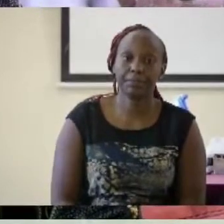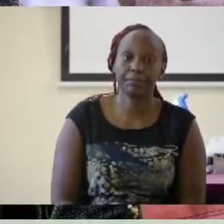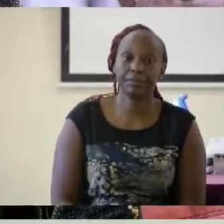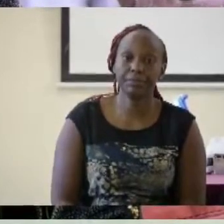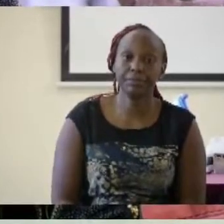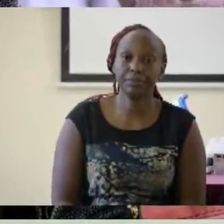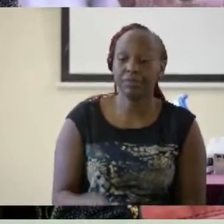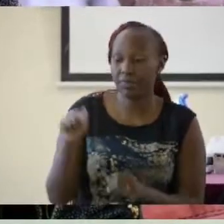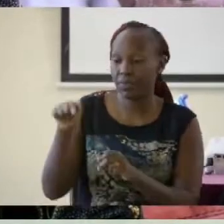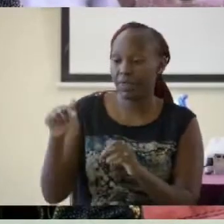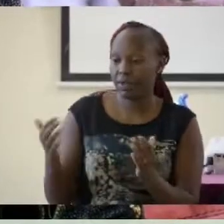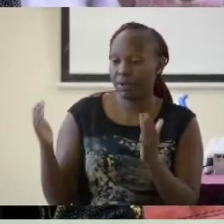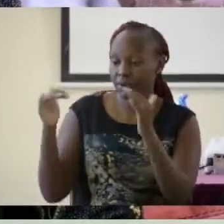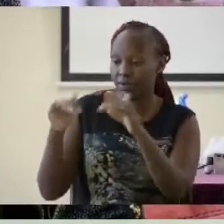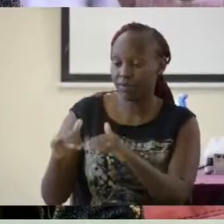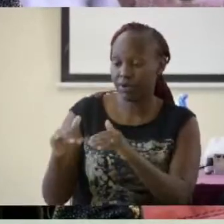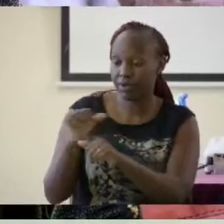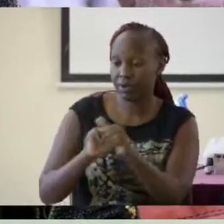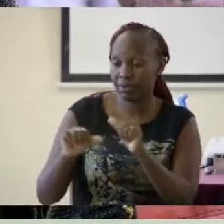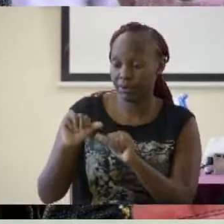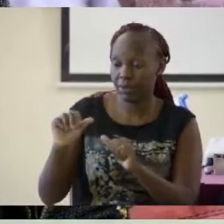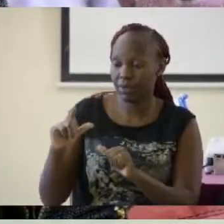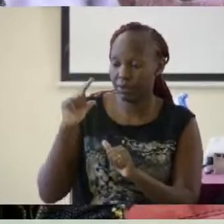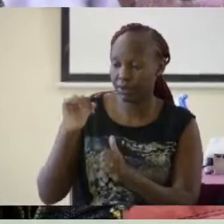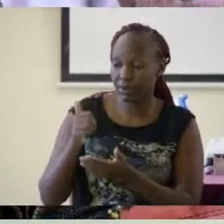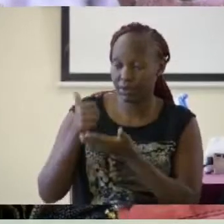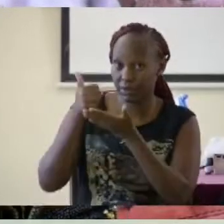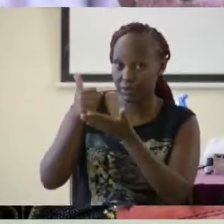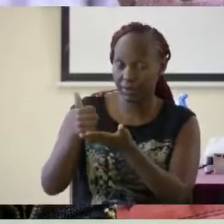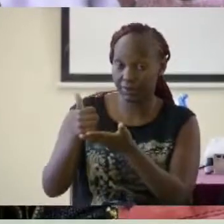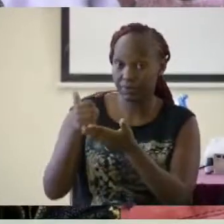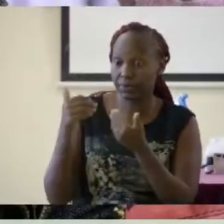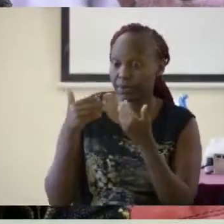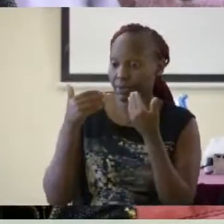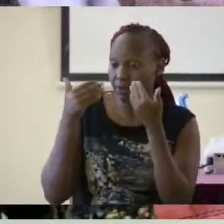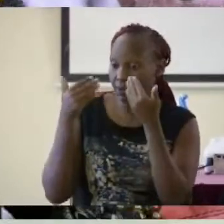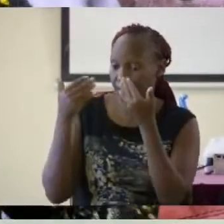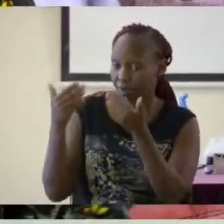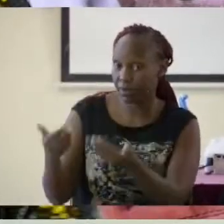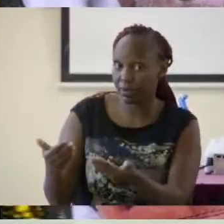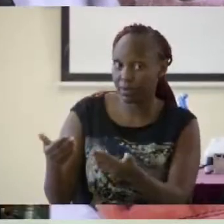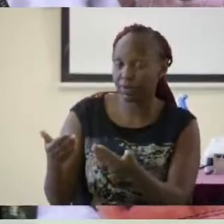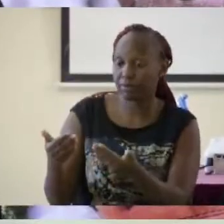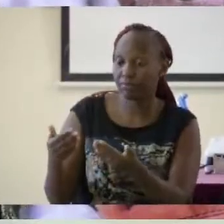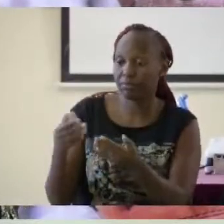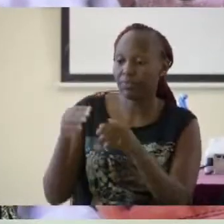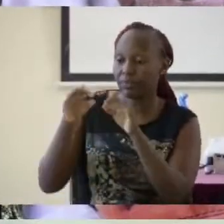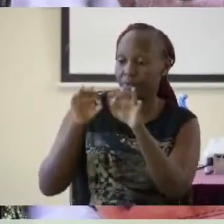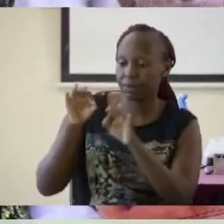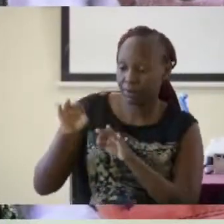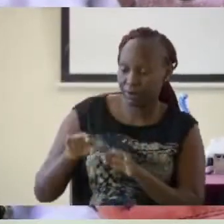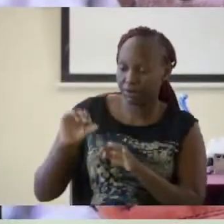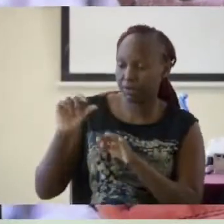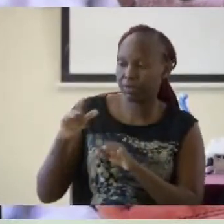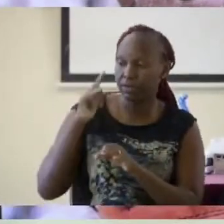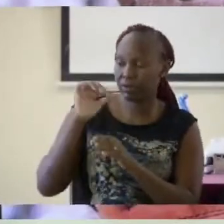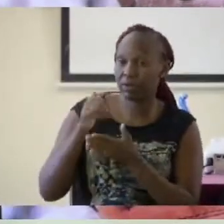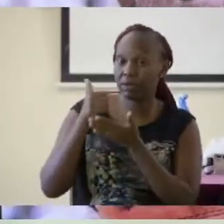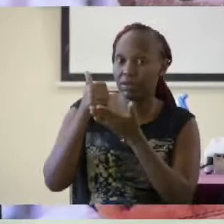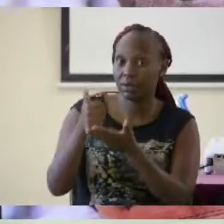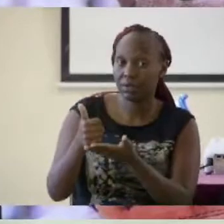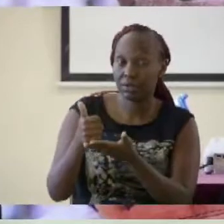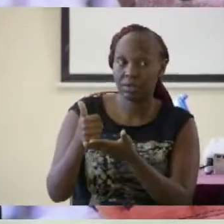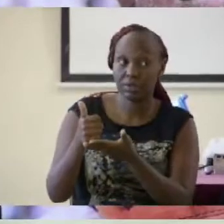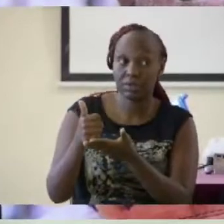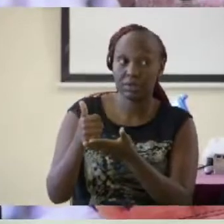This conference is about legal aid, and thankfully, the definition of legal aid in